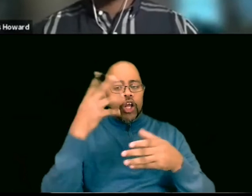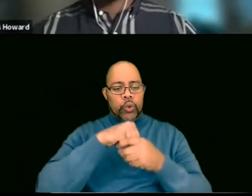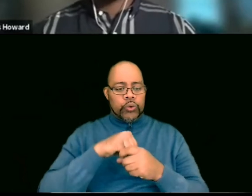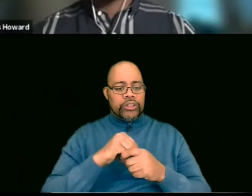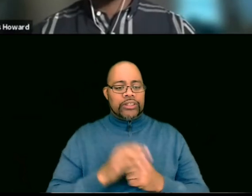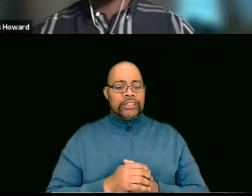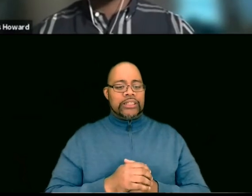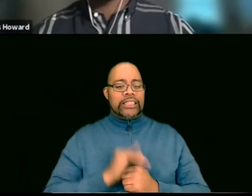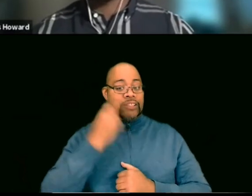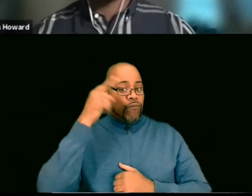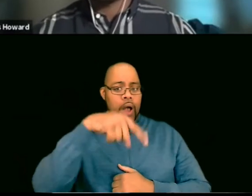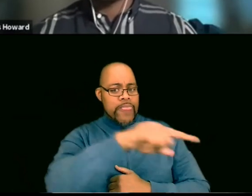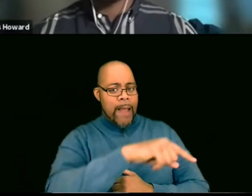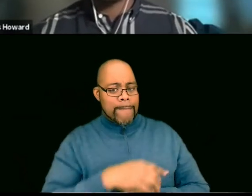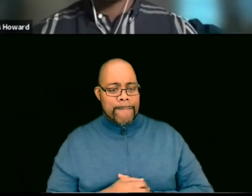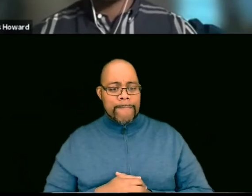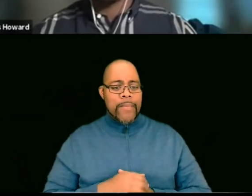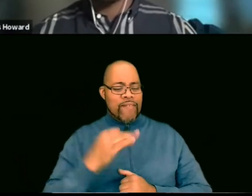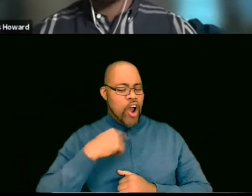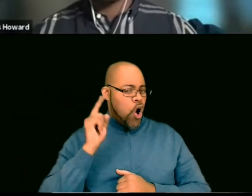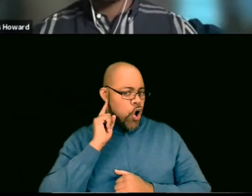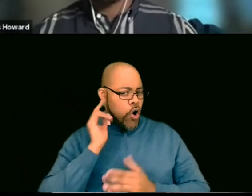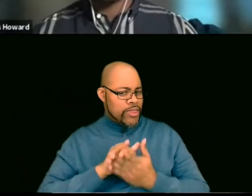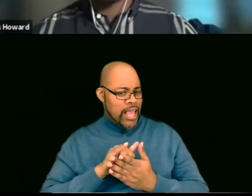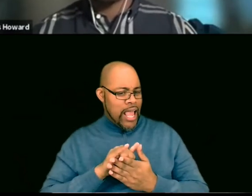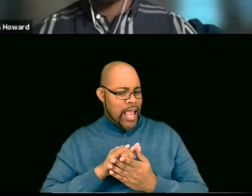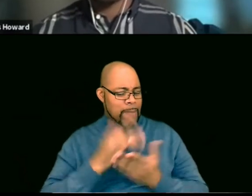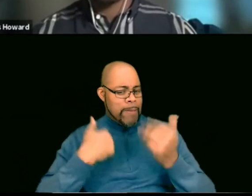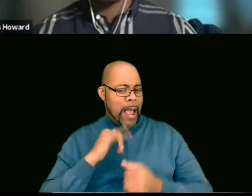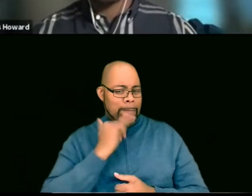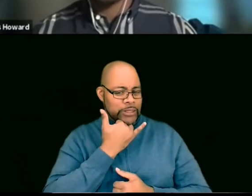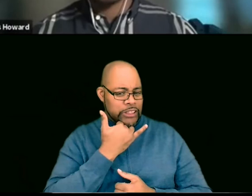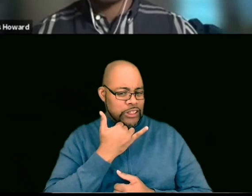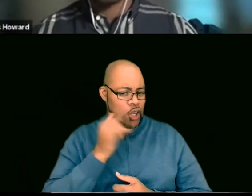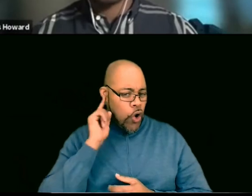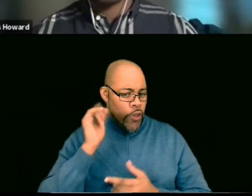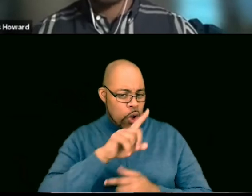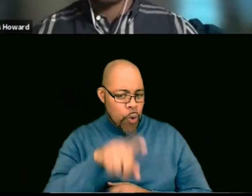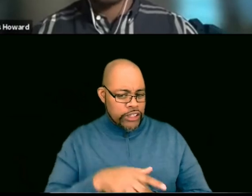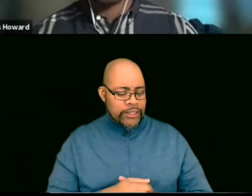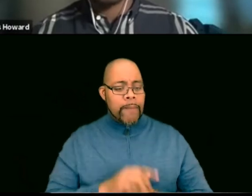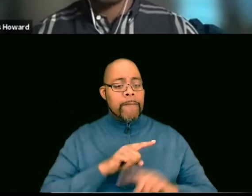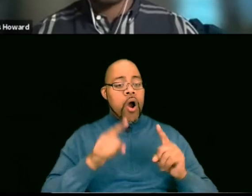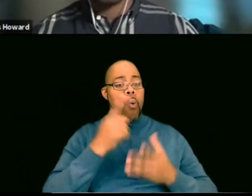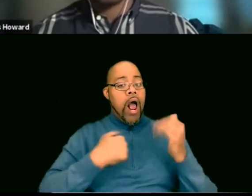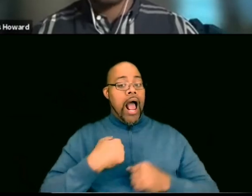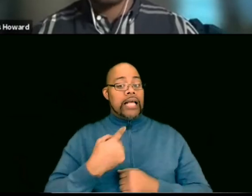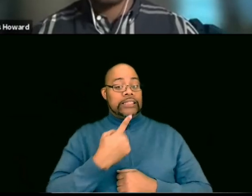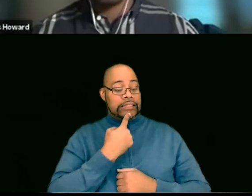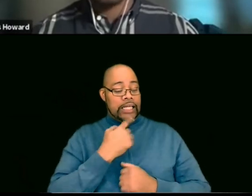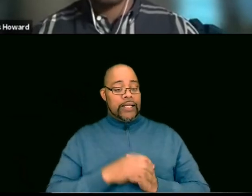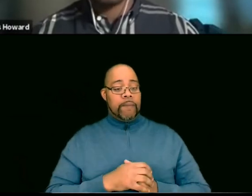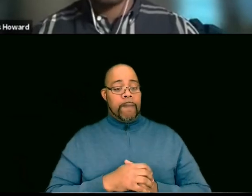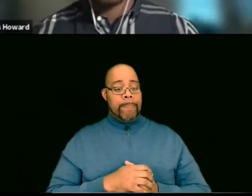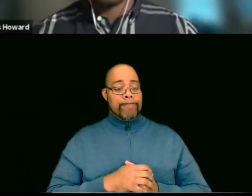equity, and inclusion is for them, if I heard that correct. Maybe I misread the question, but what I